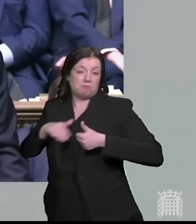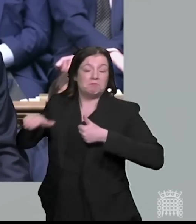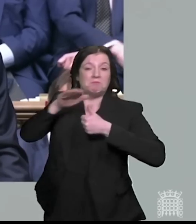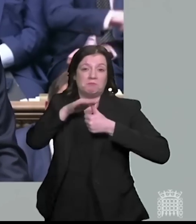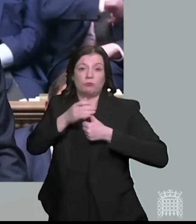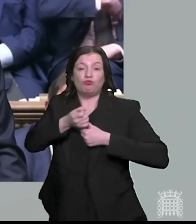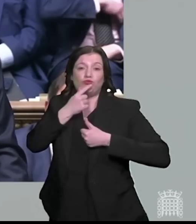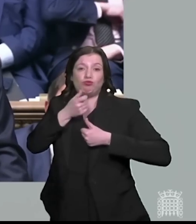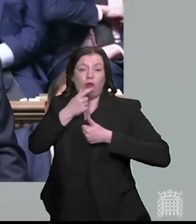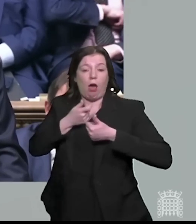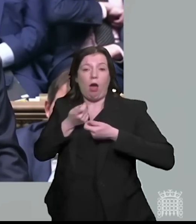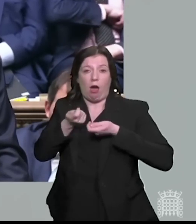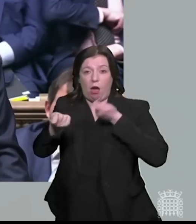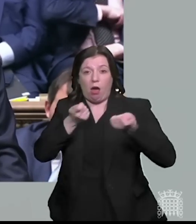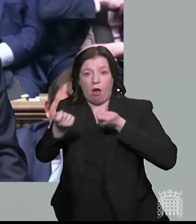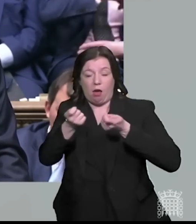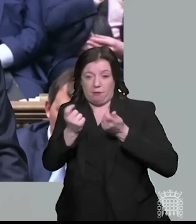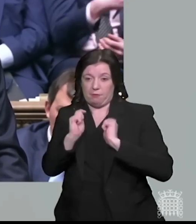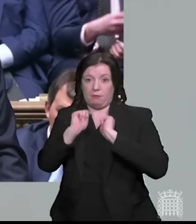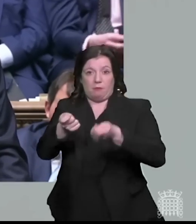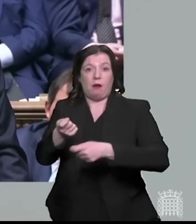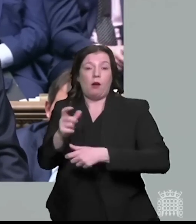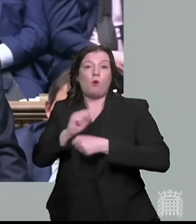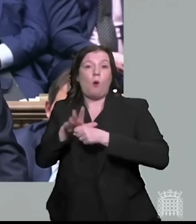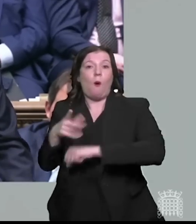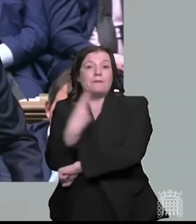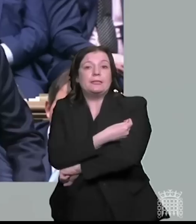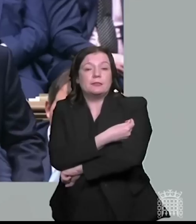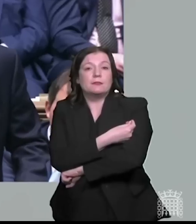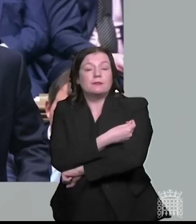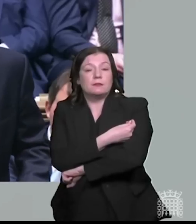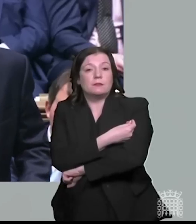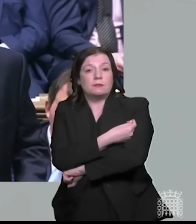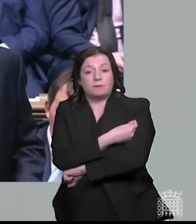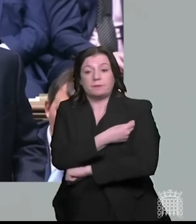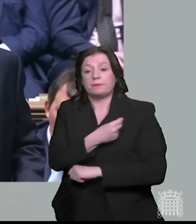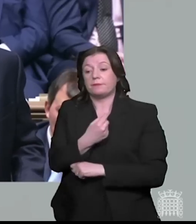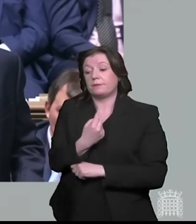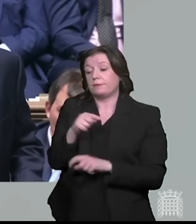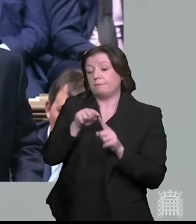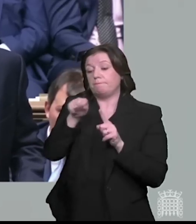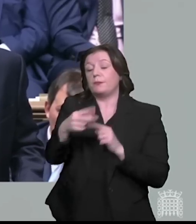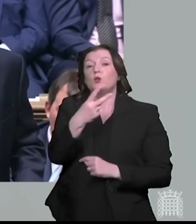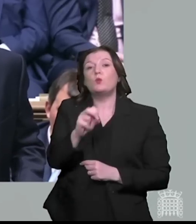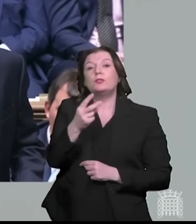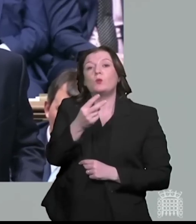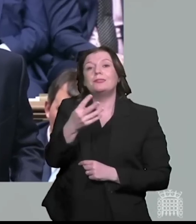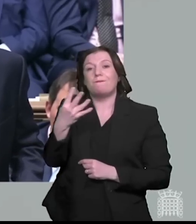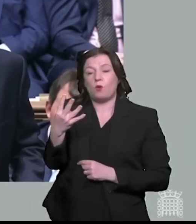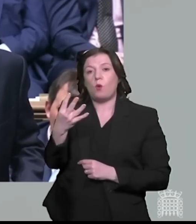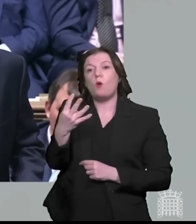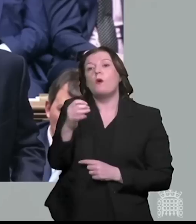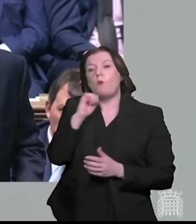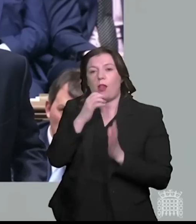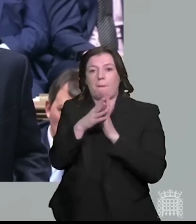the very first anywhere to license a COVID vaccine. From 2024, they will move to a